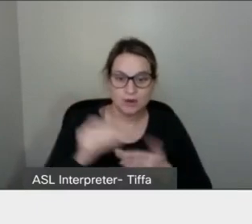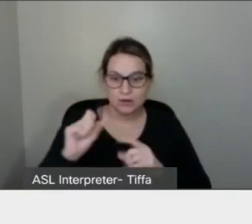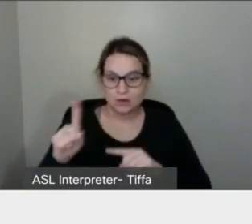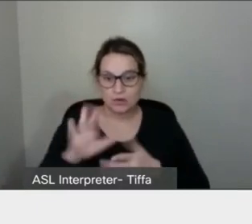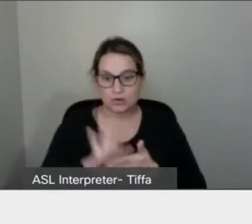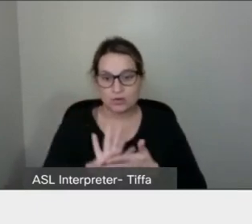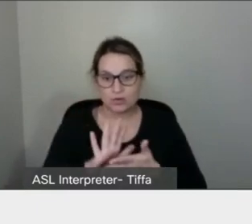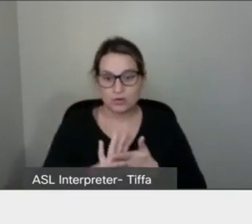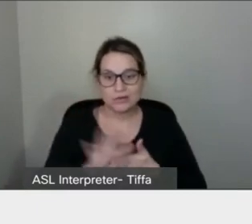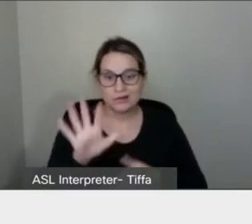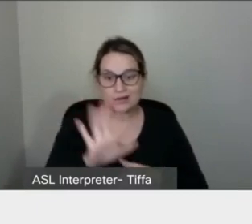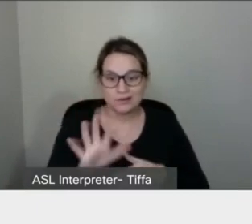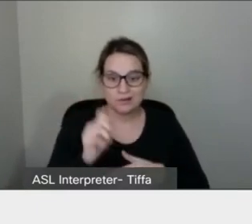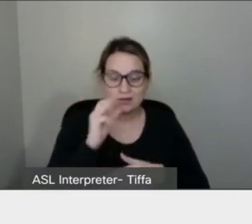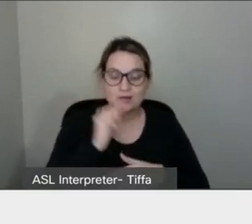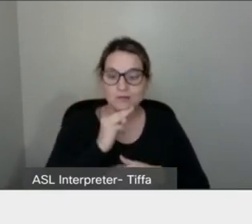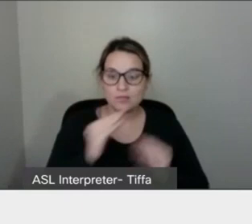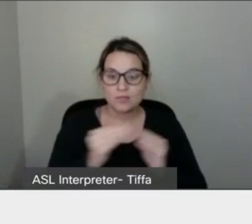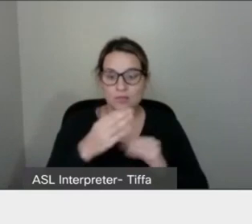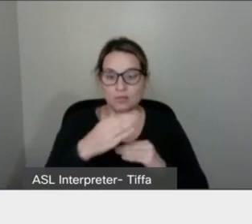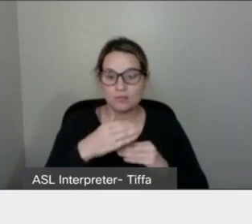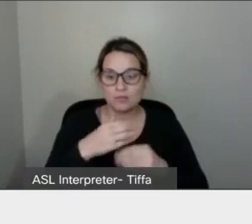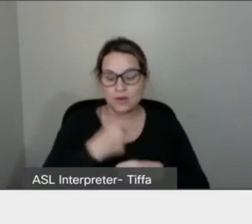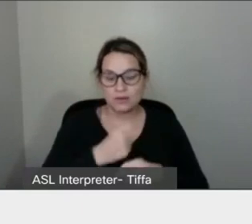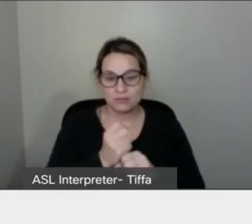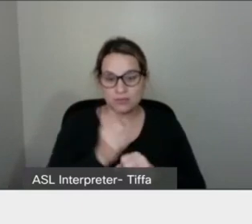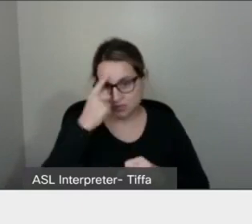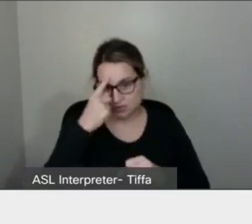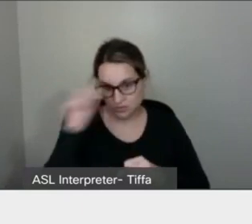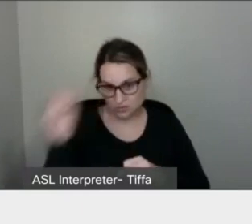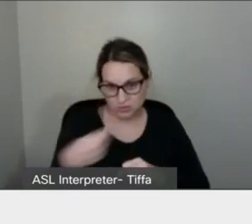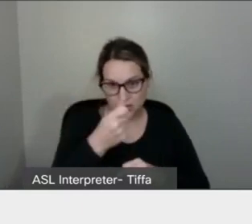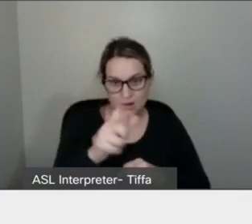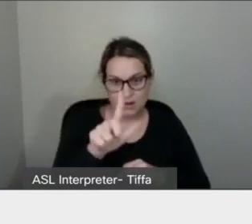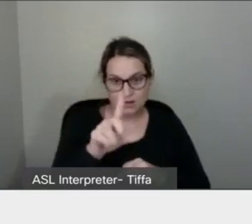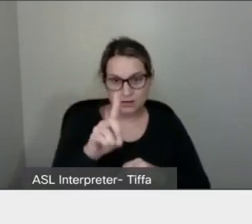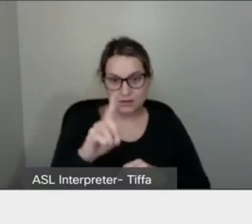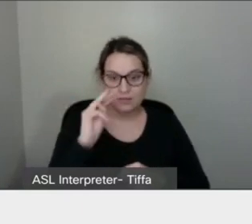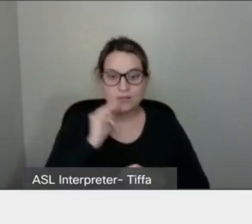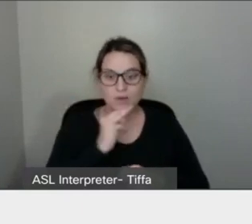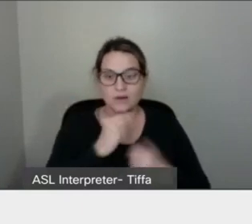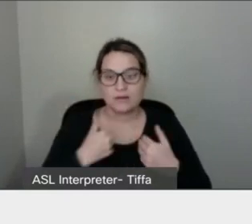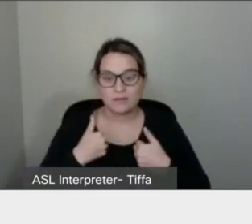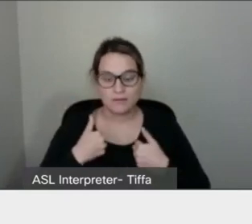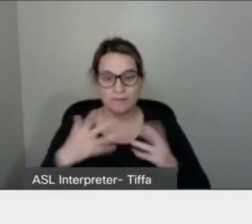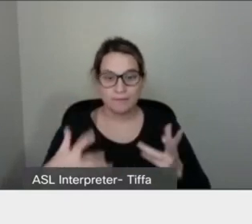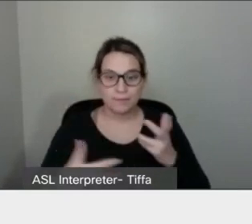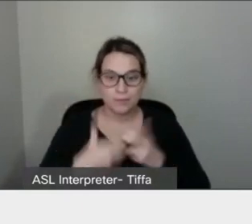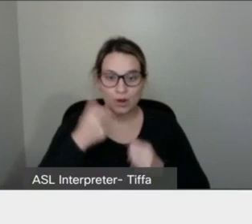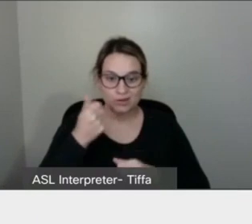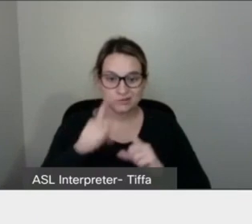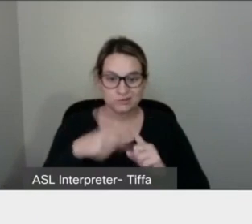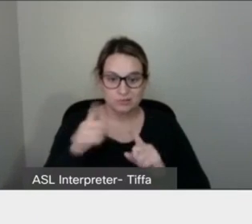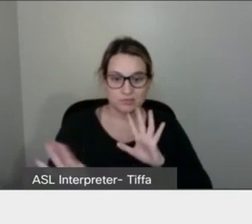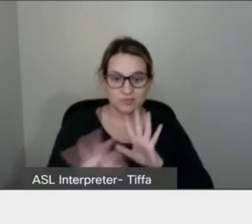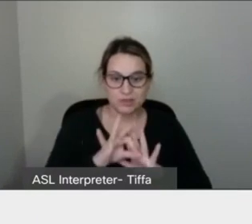areas of Mesa. It would make more sense to group them into an LD in Mesa, where they have a majority when picking their candidates